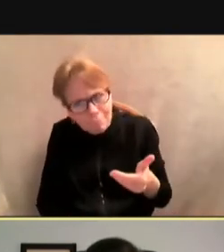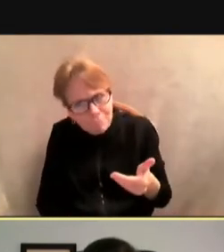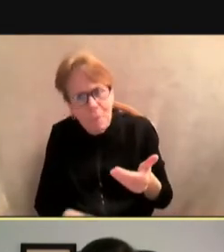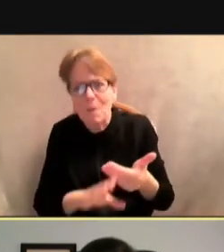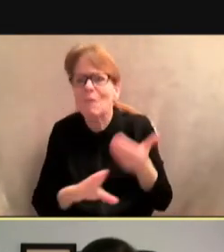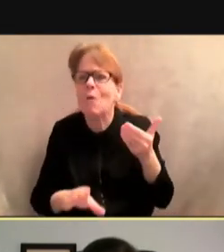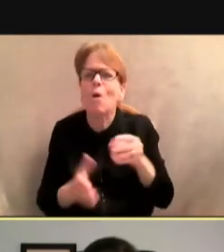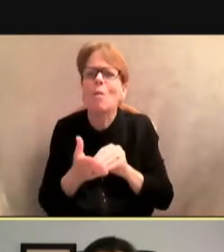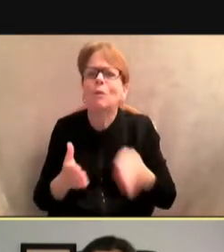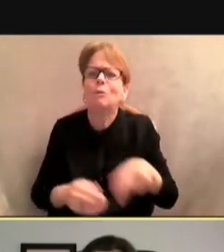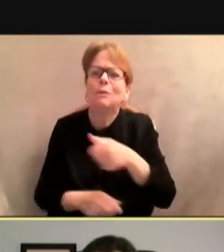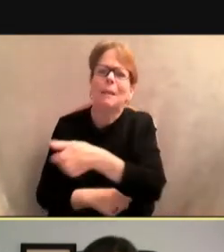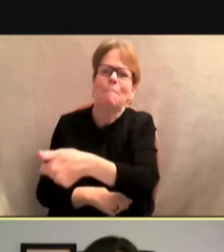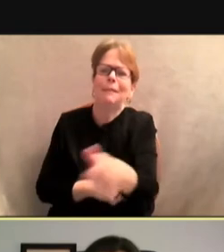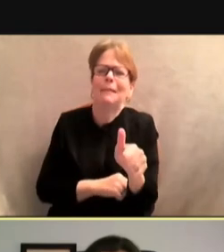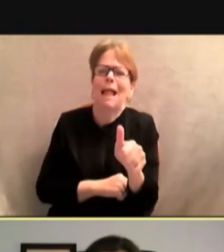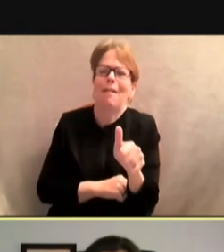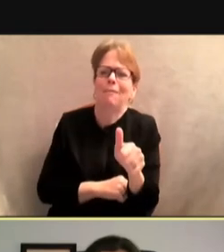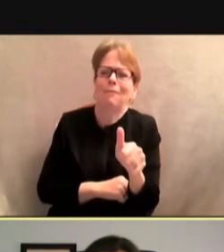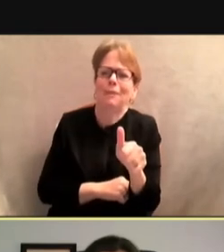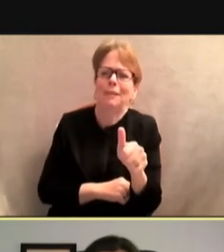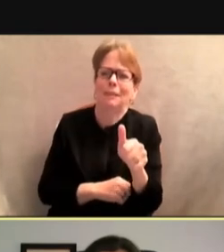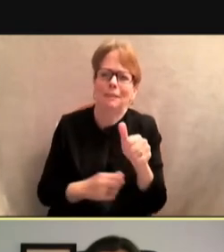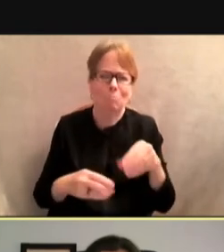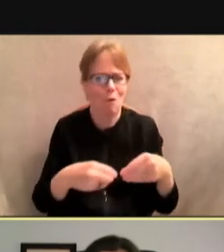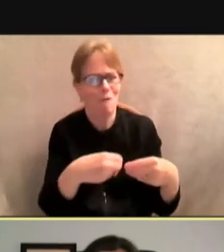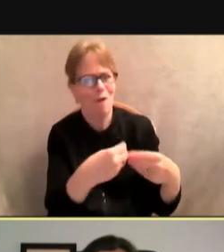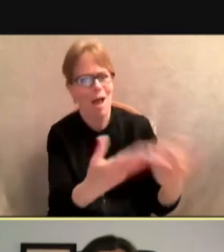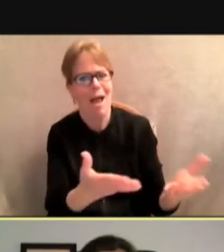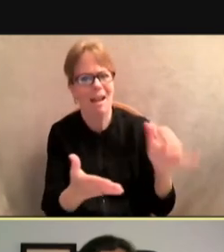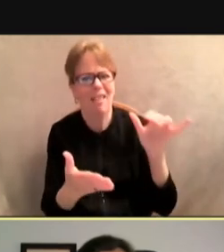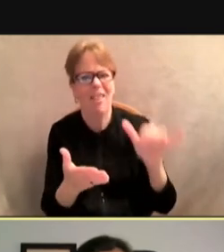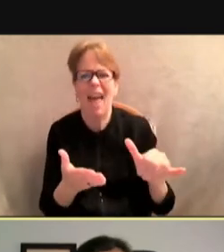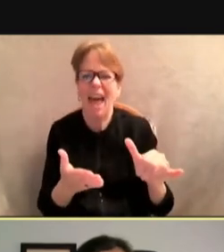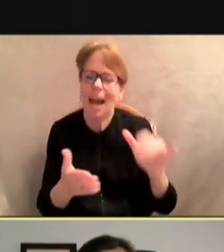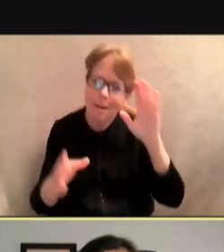and faculty have the opportunity themselves to provide such on campus.